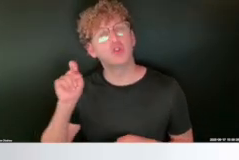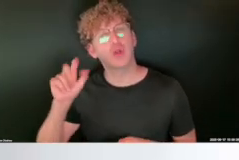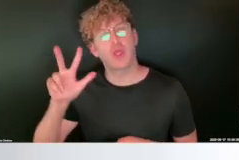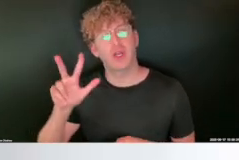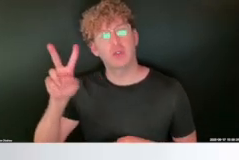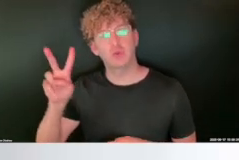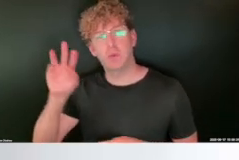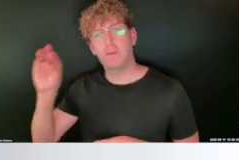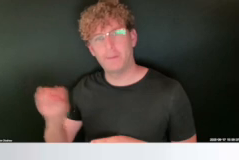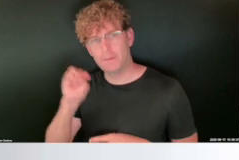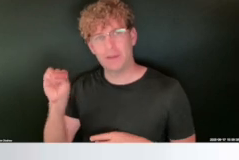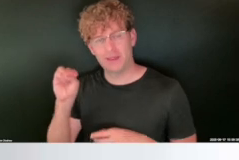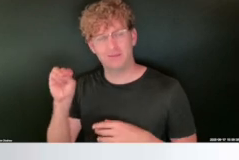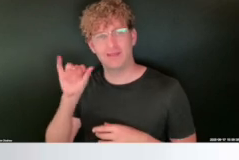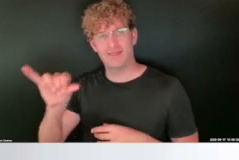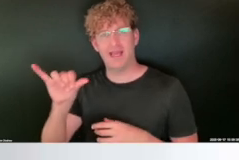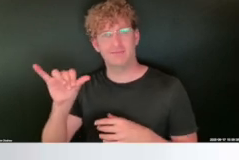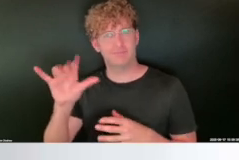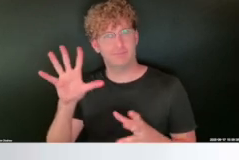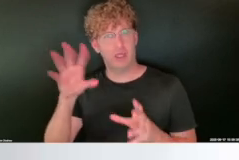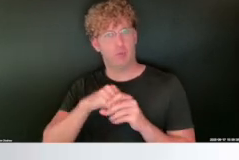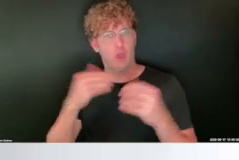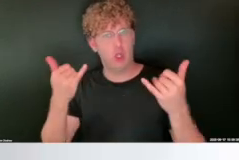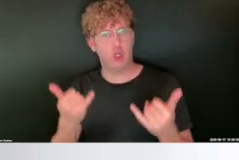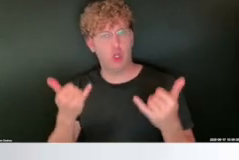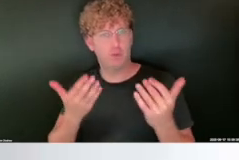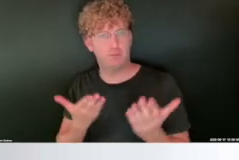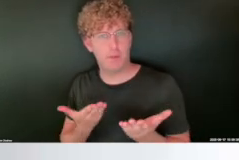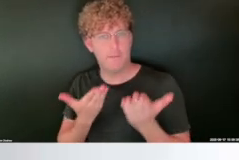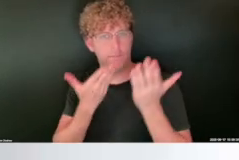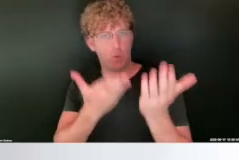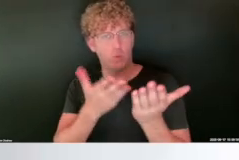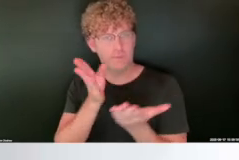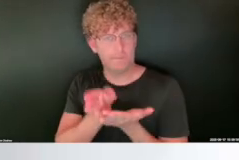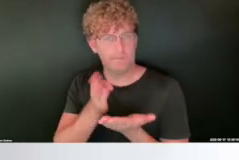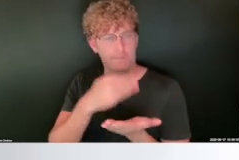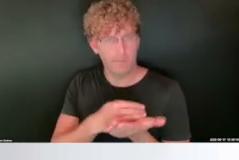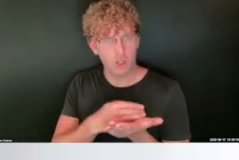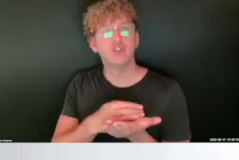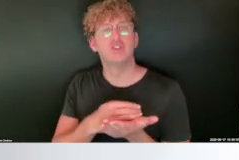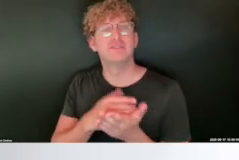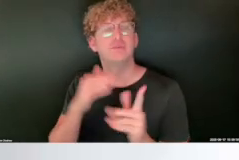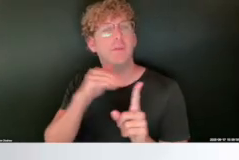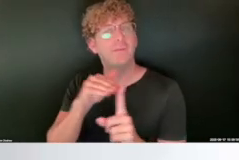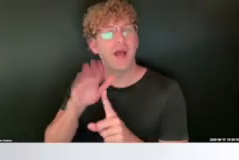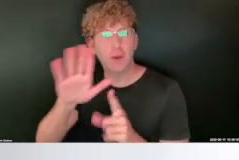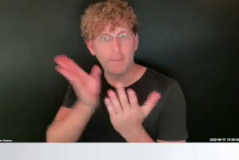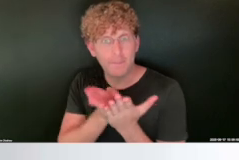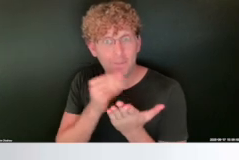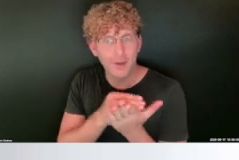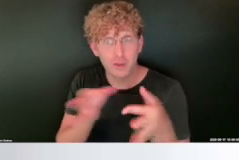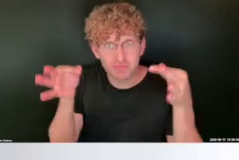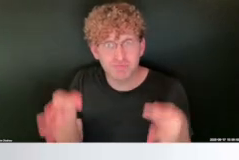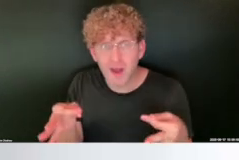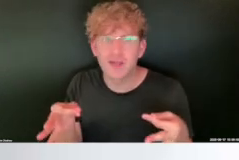in the current proposed budget. As always, a reminder that the budget is not final and things could still change, but that would be the